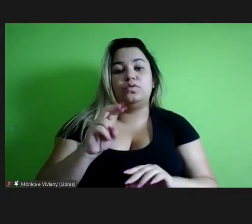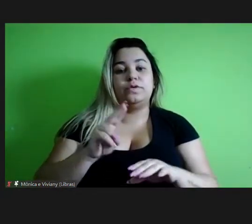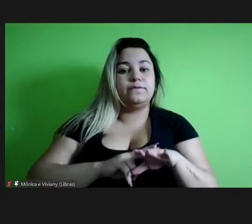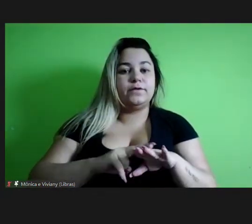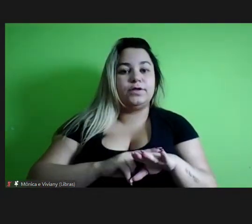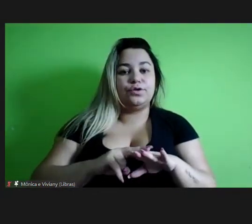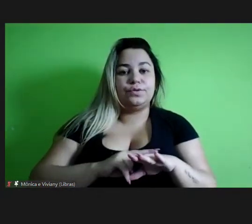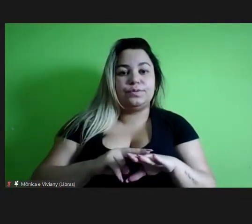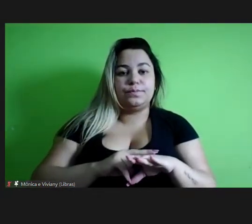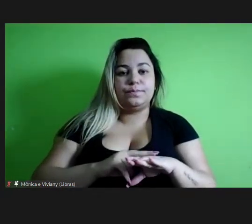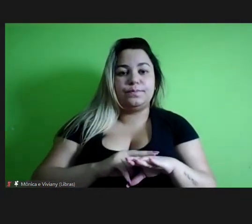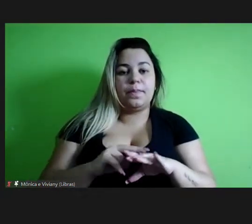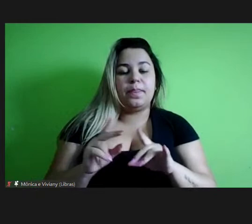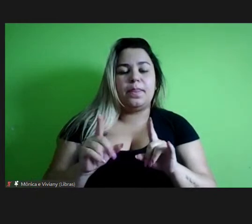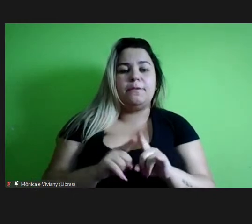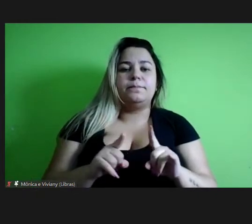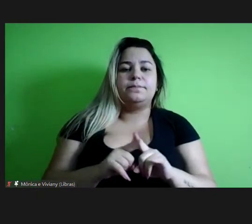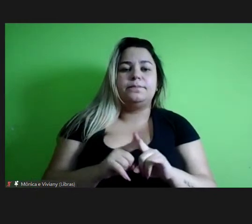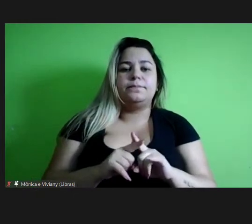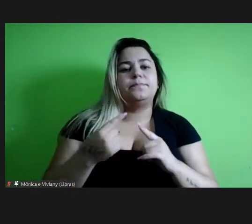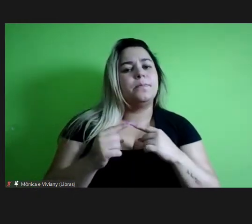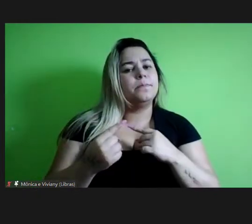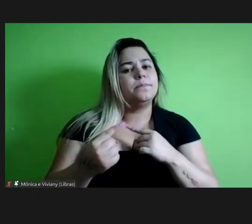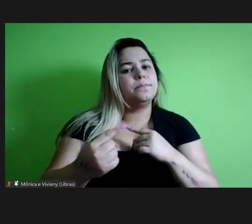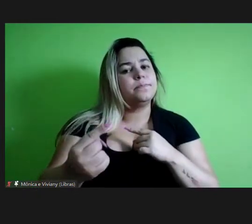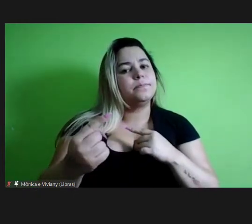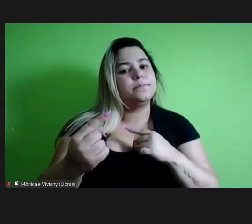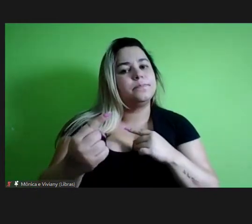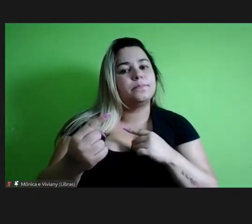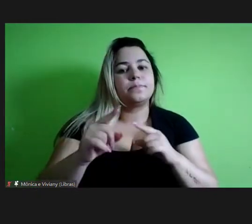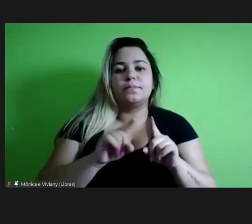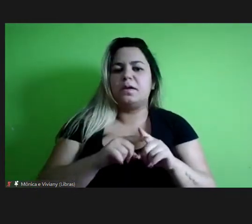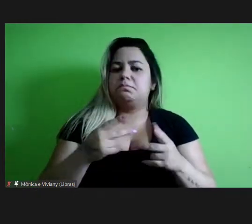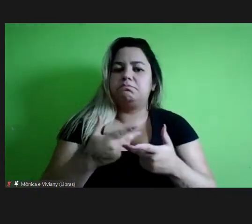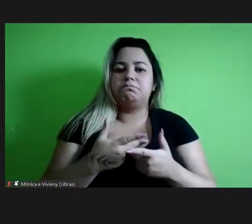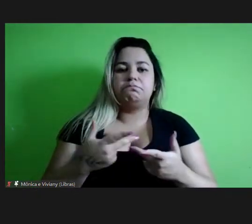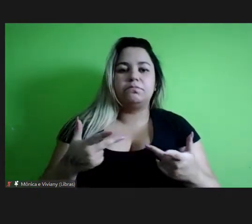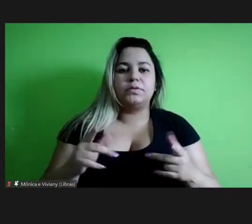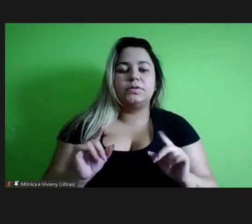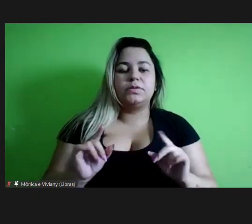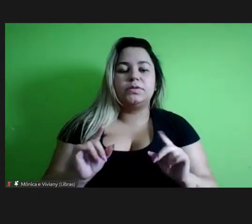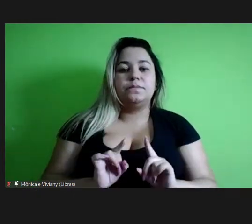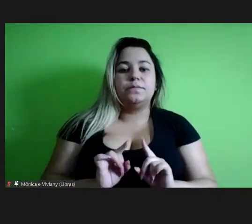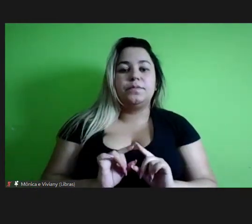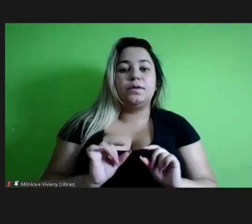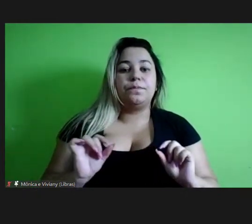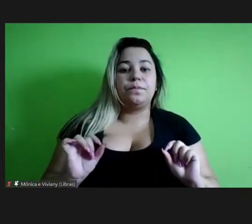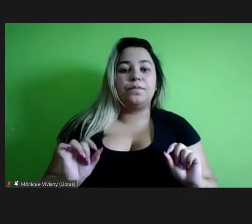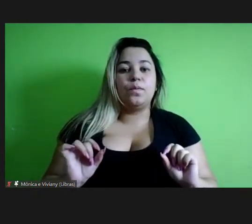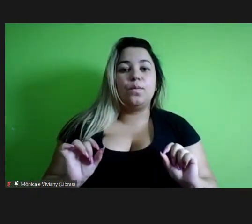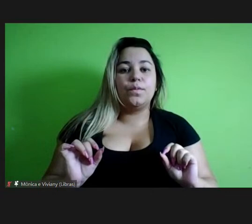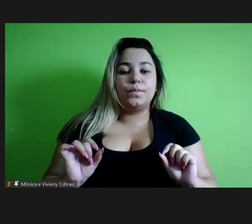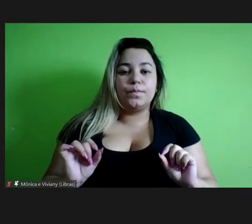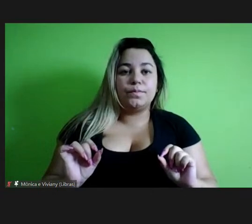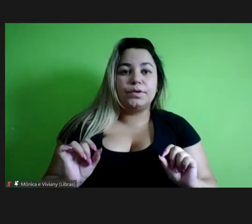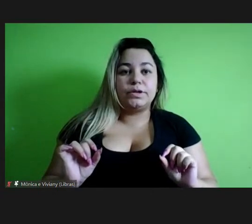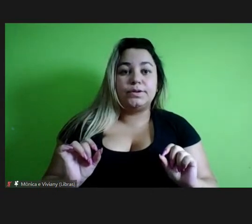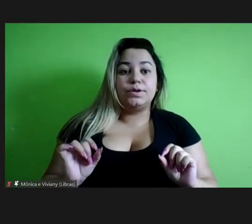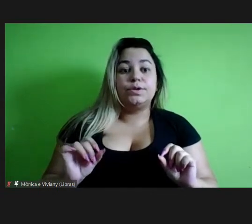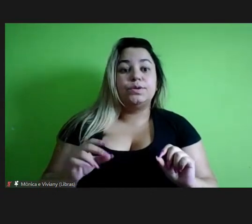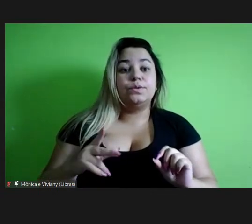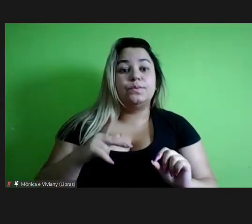a green SUS? And I was reflecting how far we are from this in many different ways,